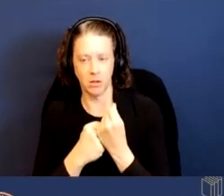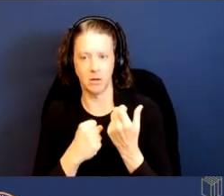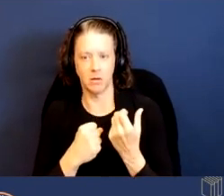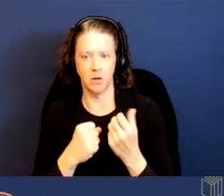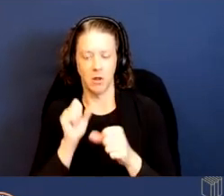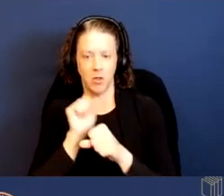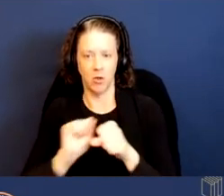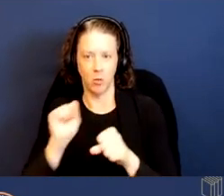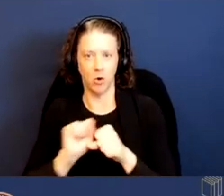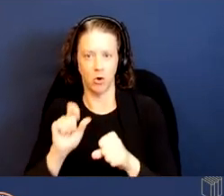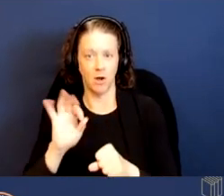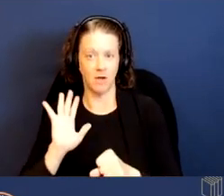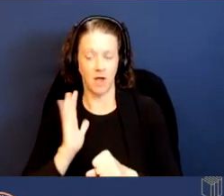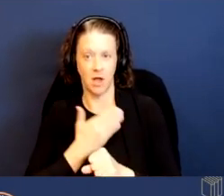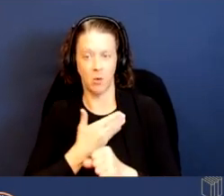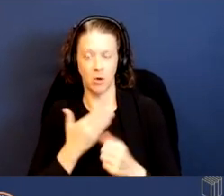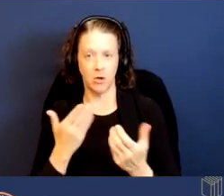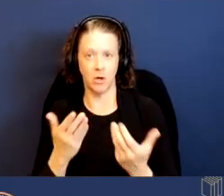the work of our